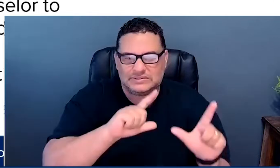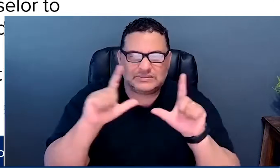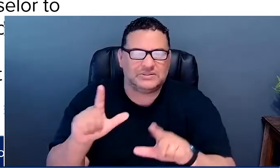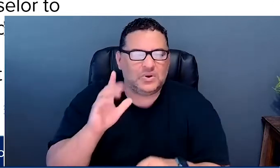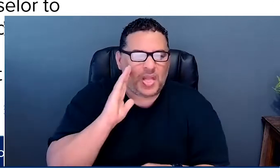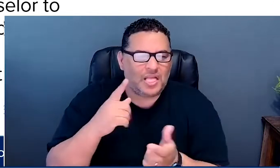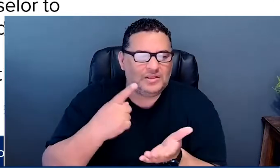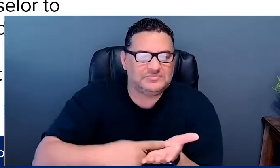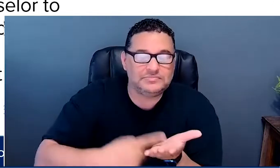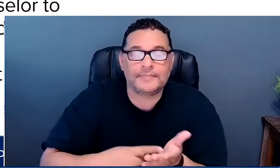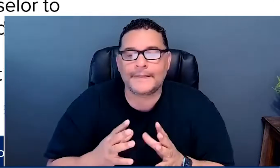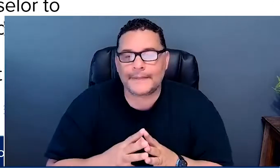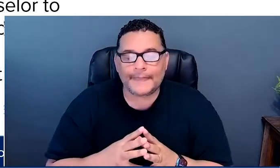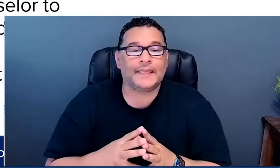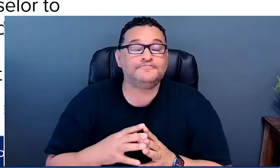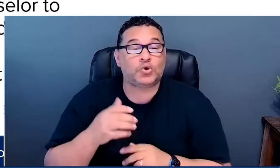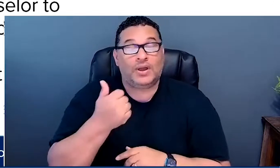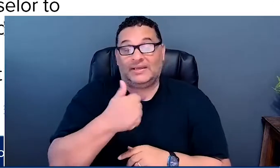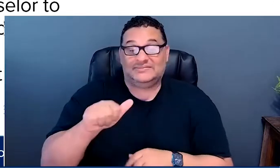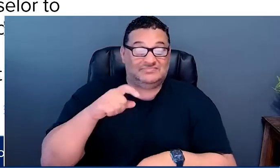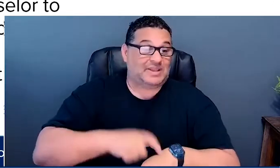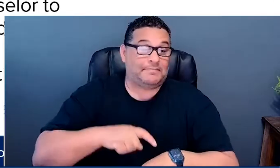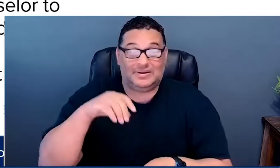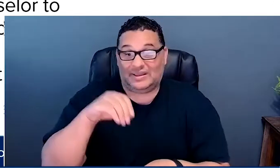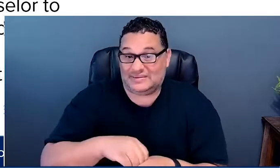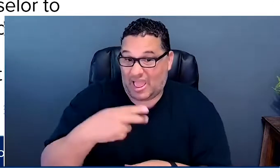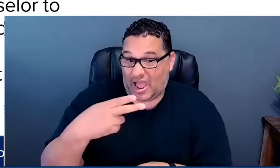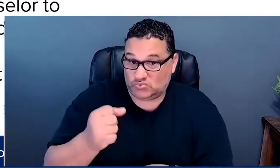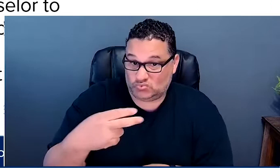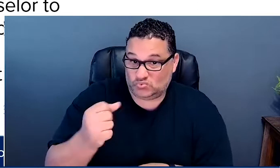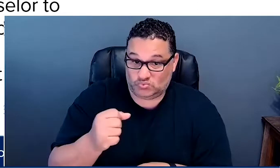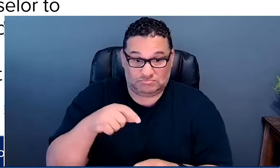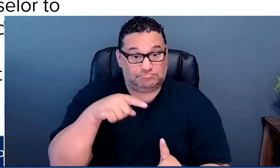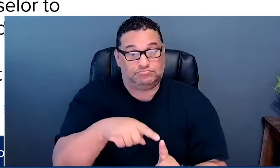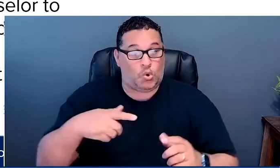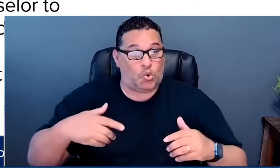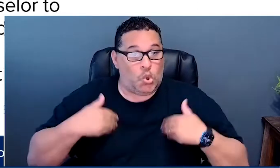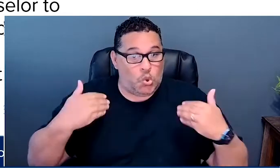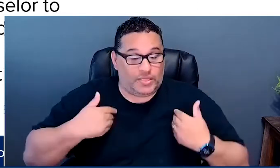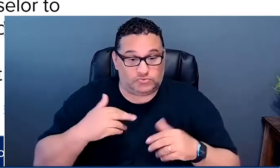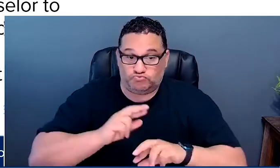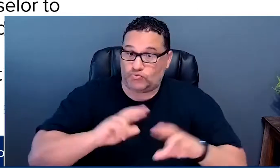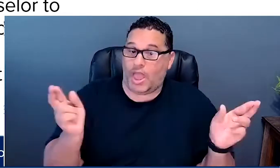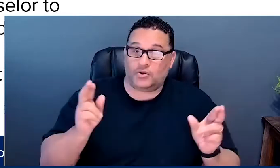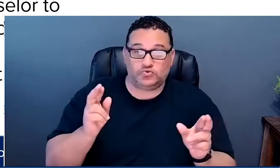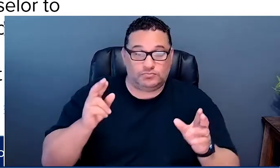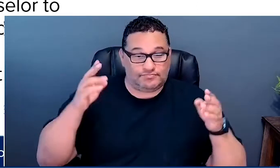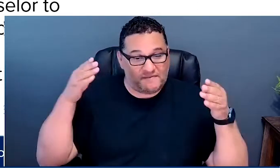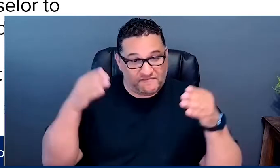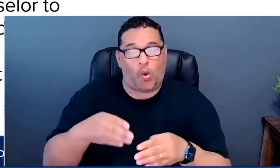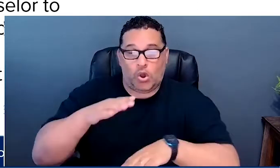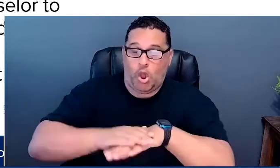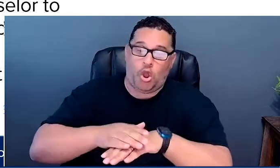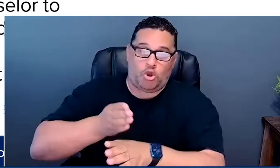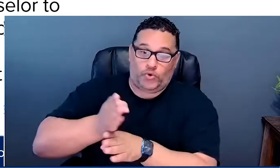So at any point in the high school experience, when the youth is ready to address their career goals.